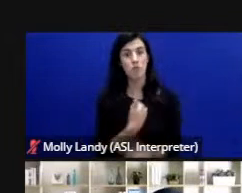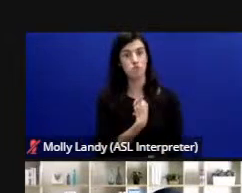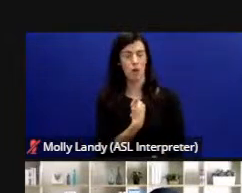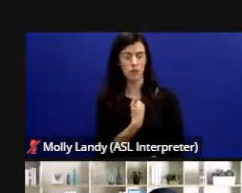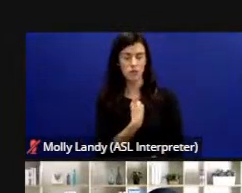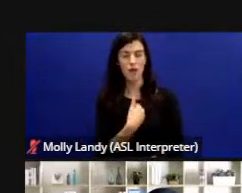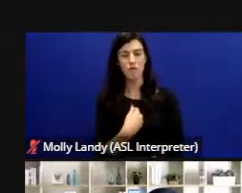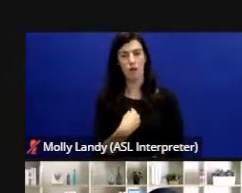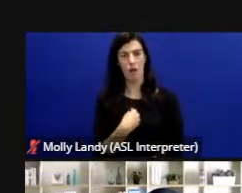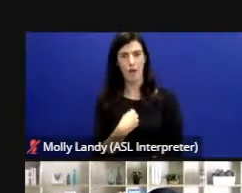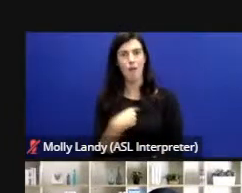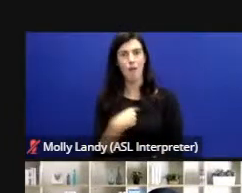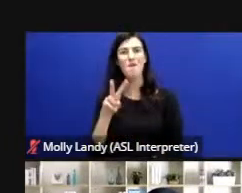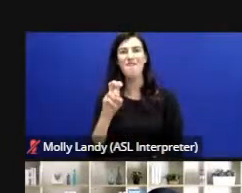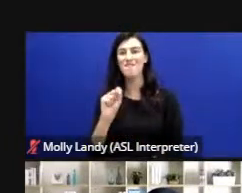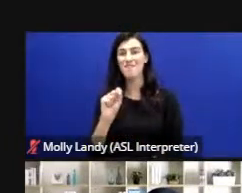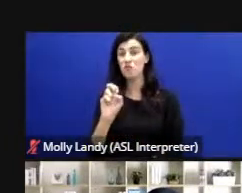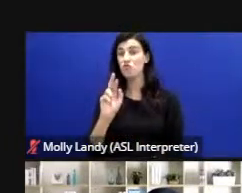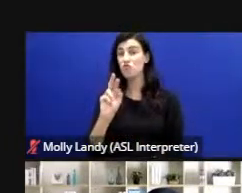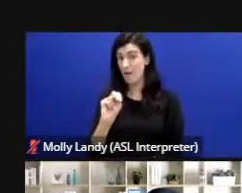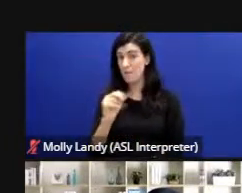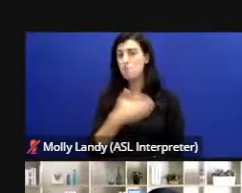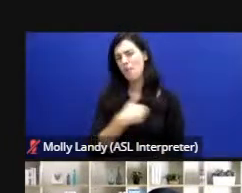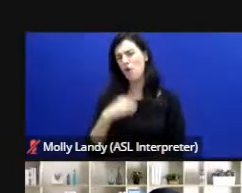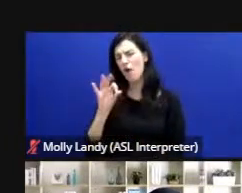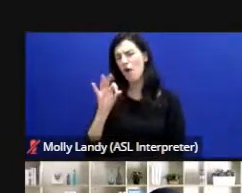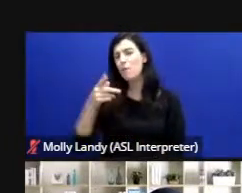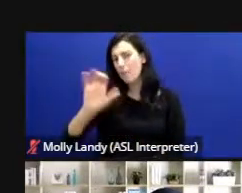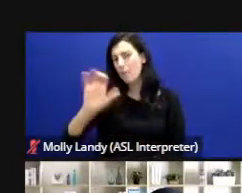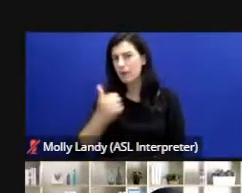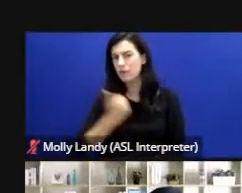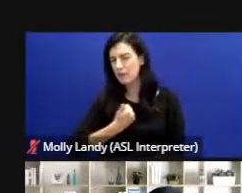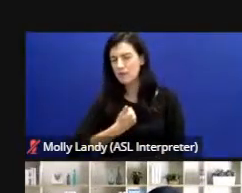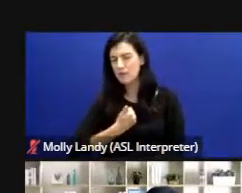Myself, I'm a veteran. I'm a member of the public, by the way.